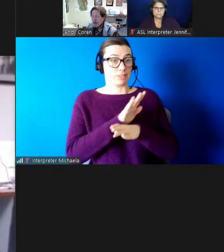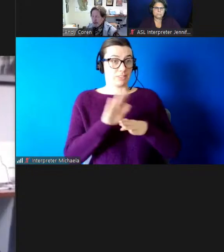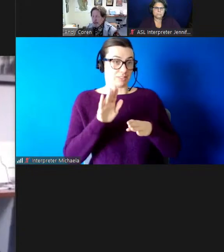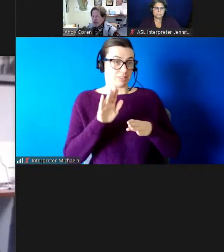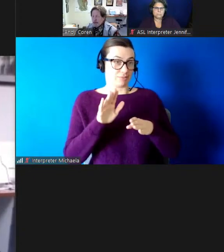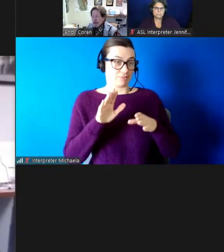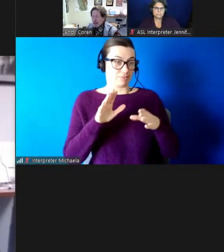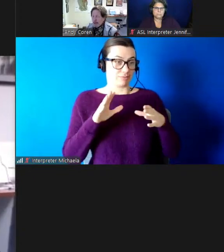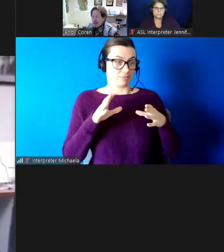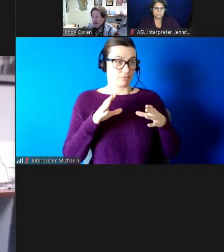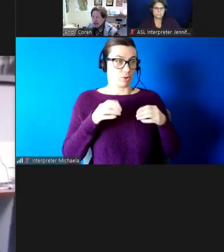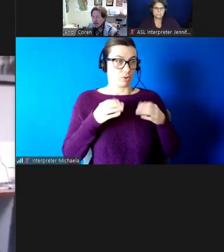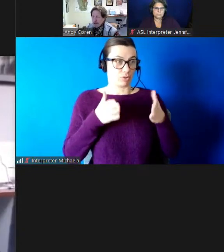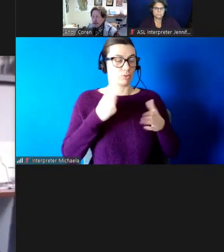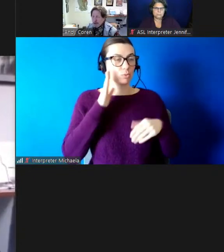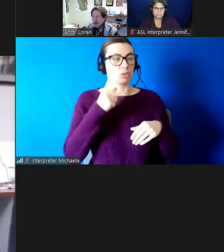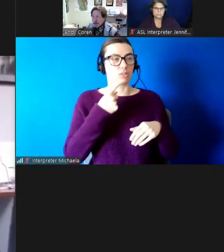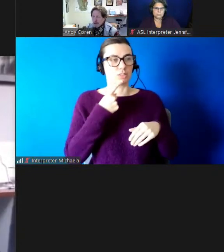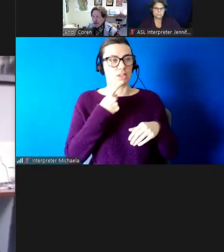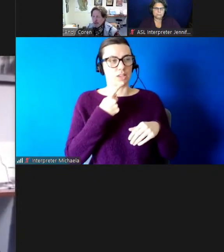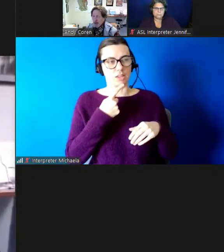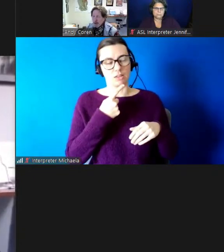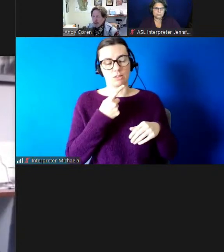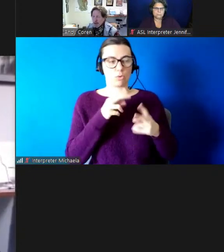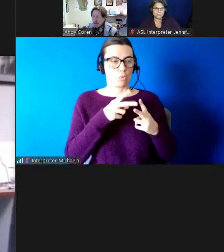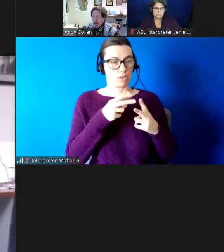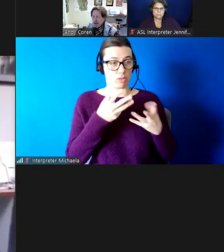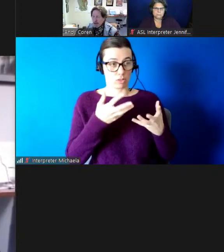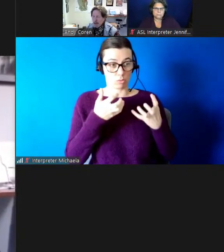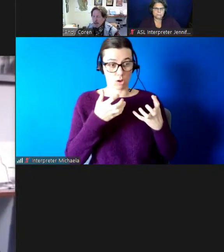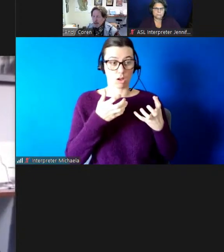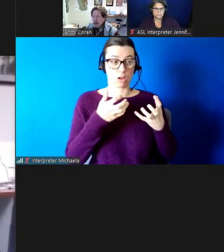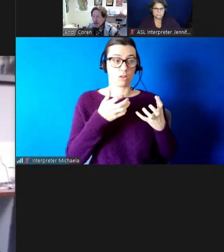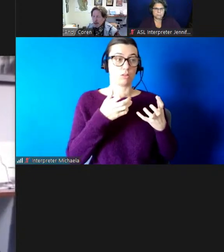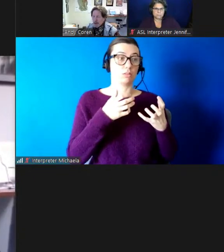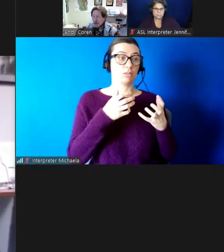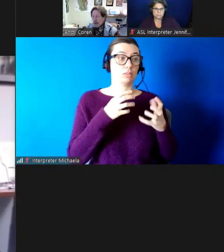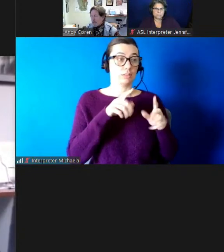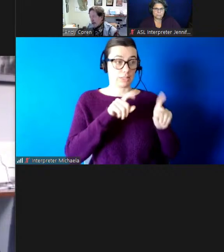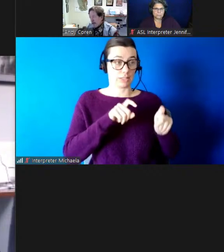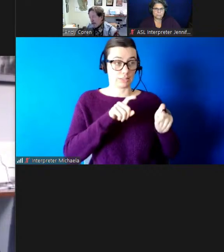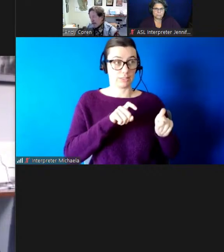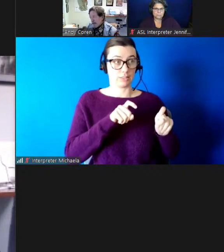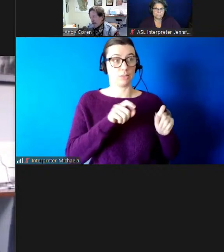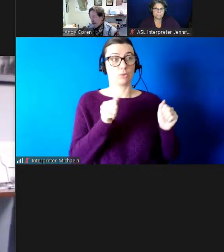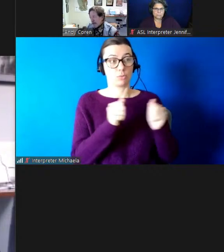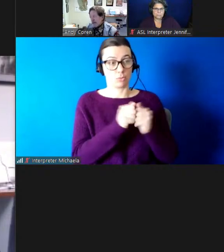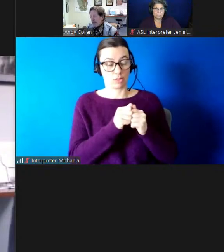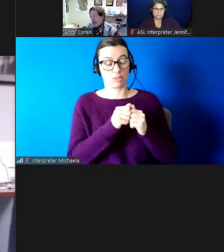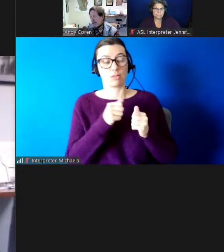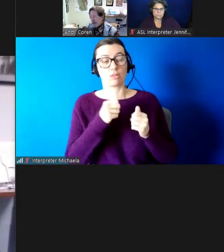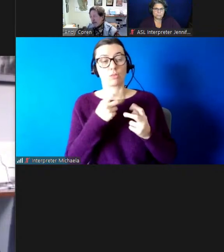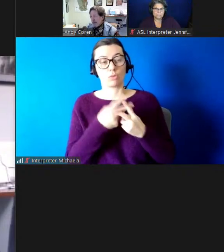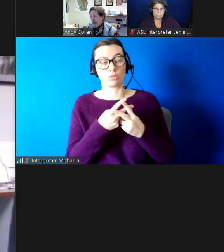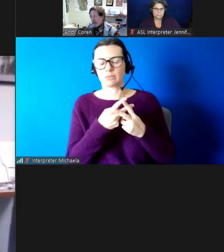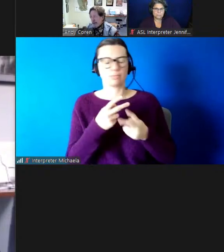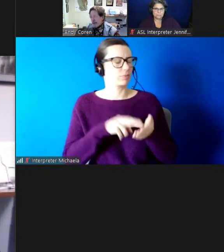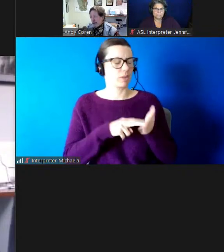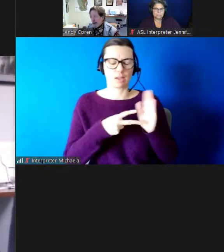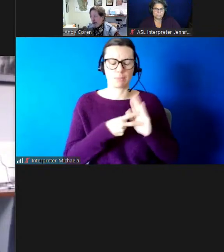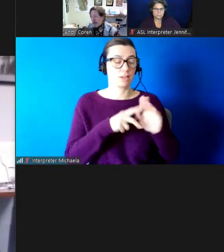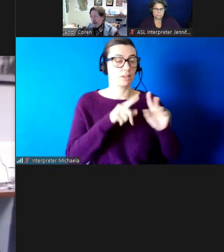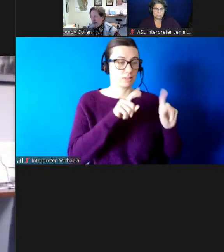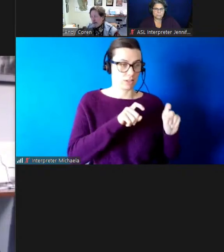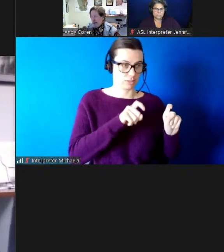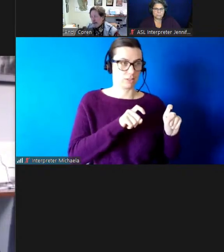want testing in addition to quarantine, or testing in addition to